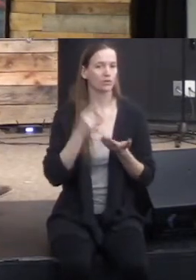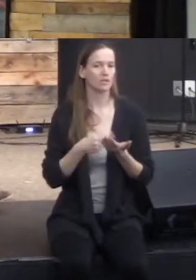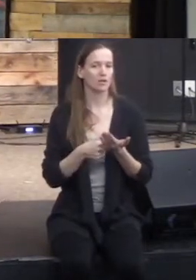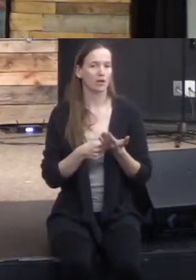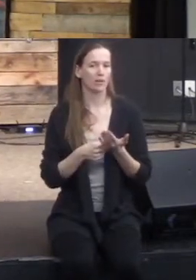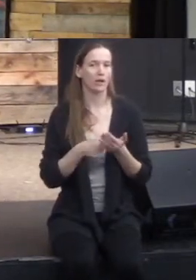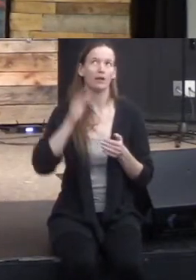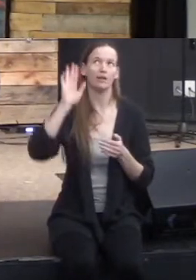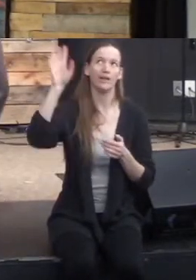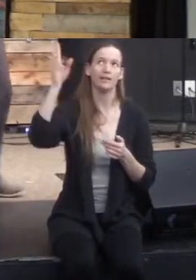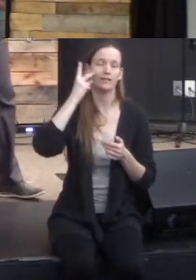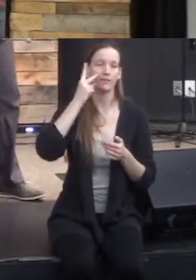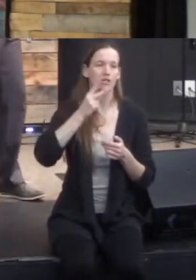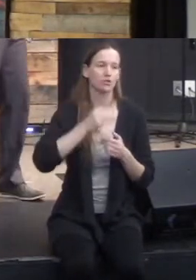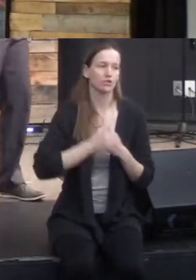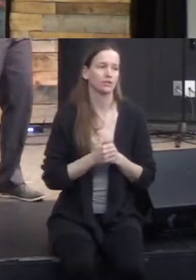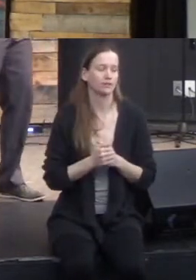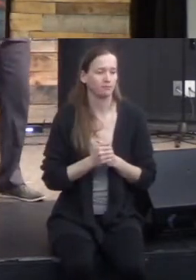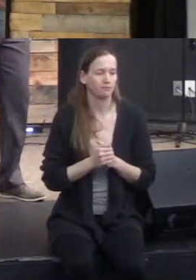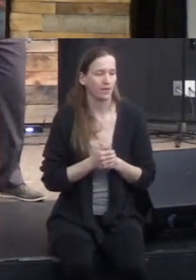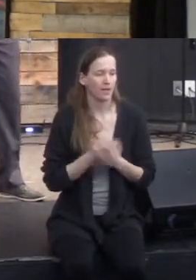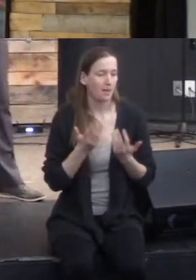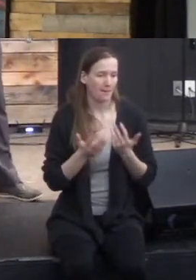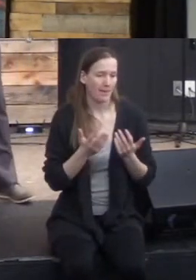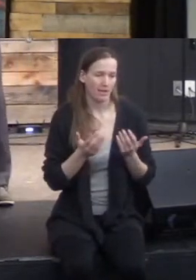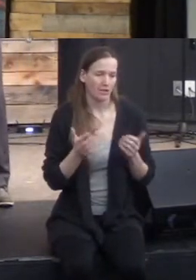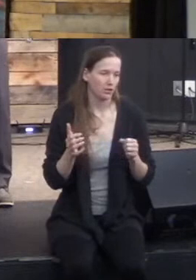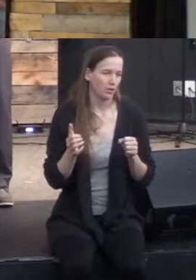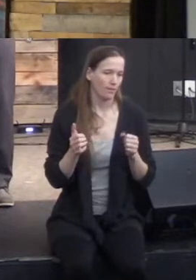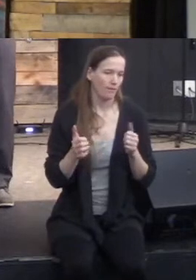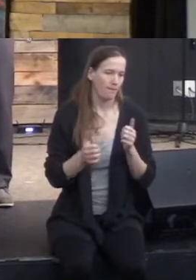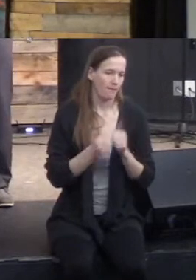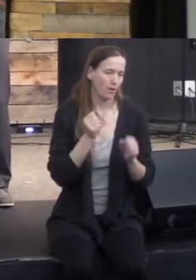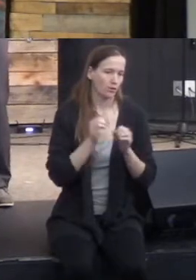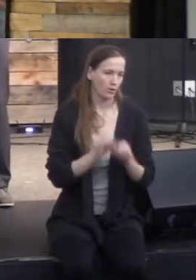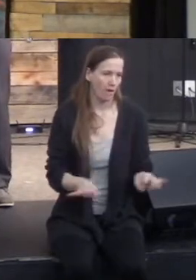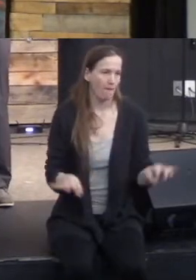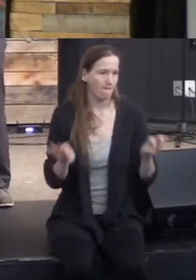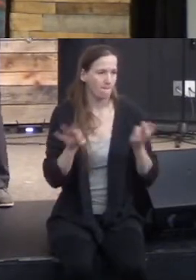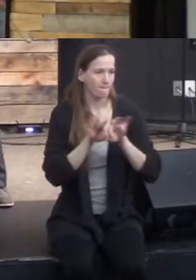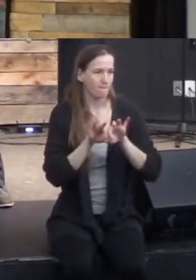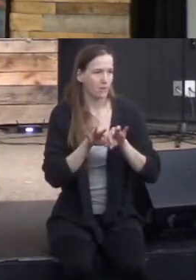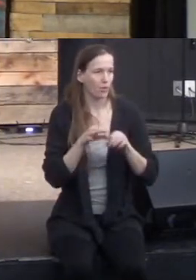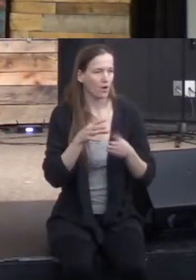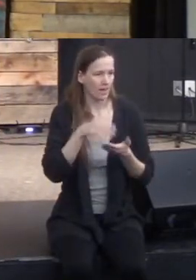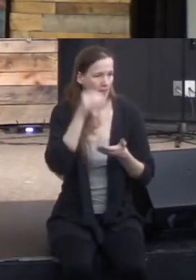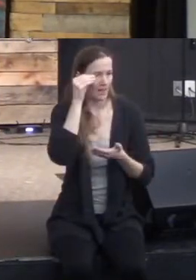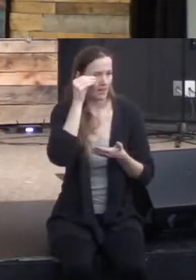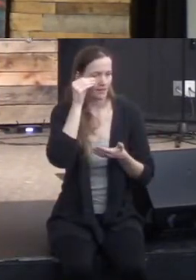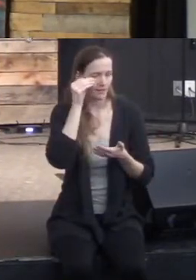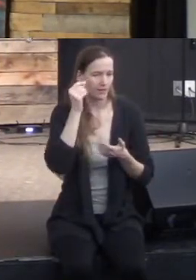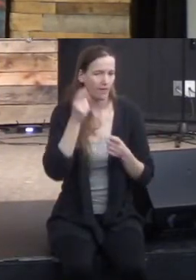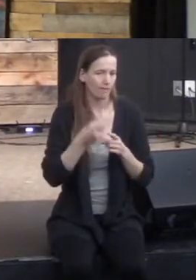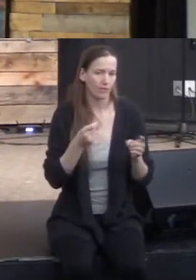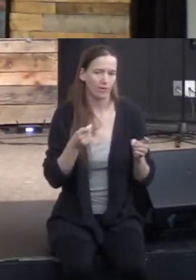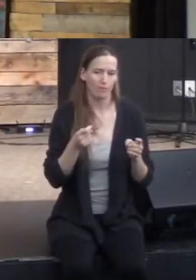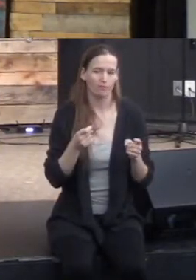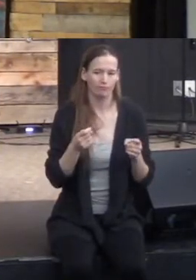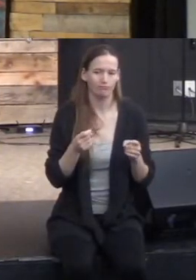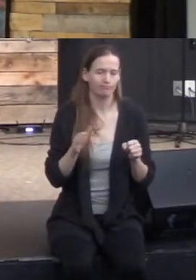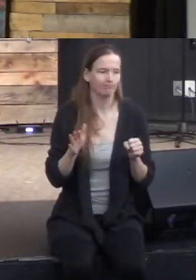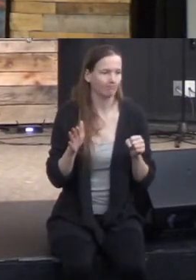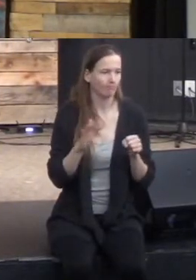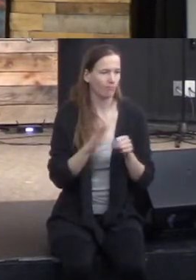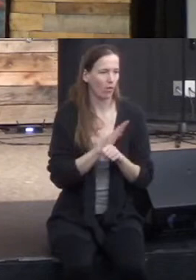Incredibly important. In fact, that may be the most important lesson this whole series long. We have to keep going back to a lot of